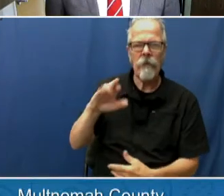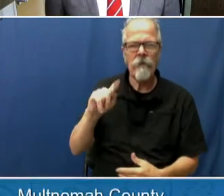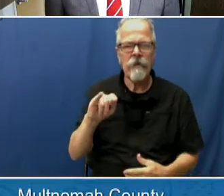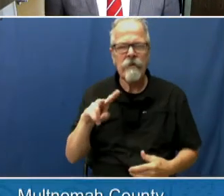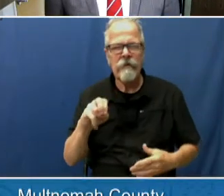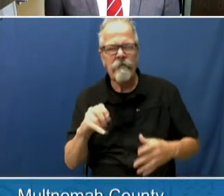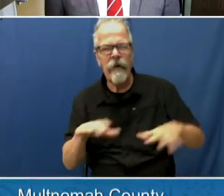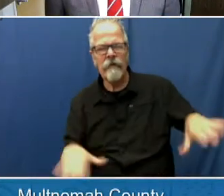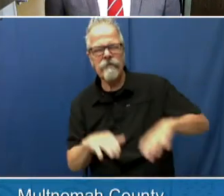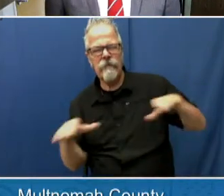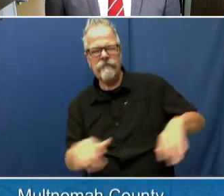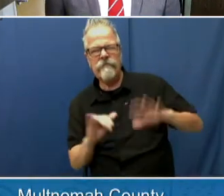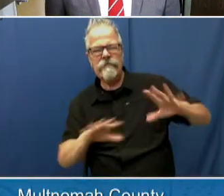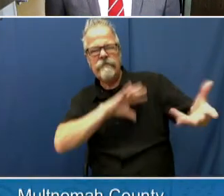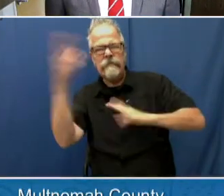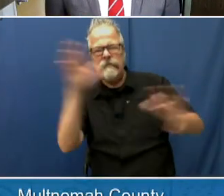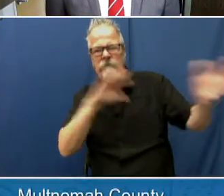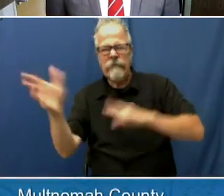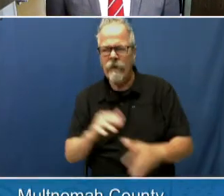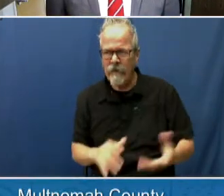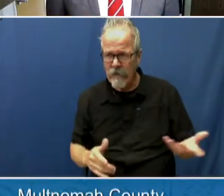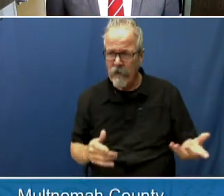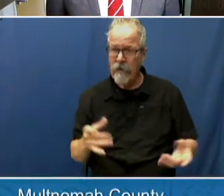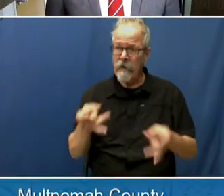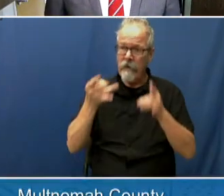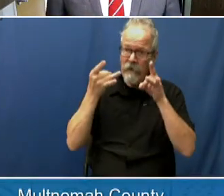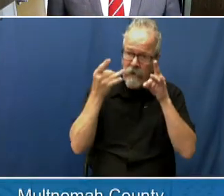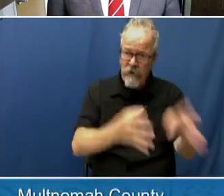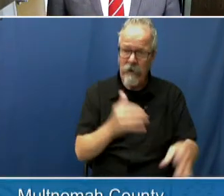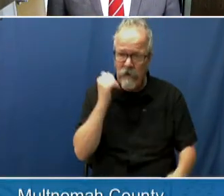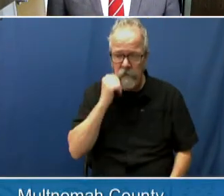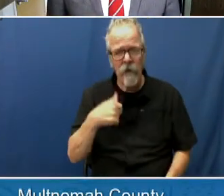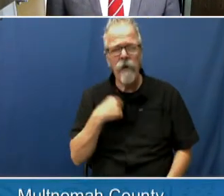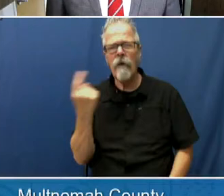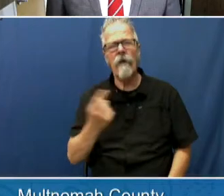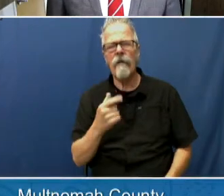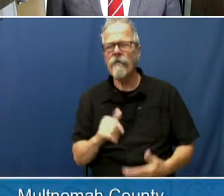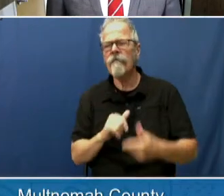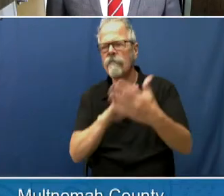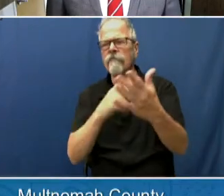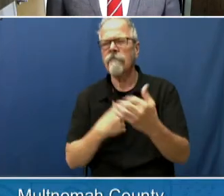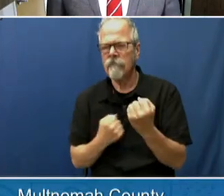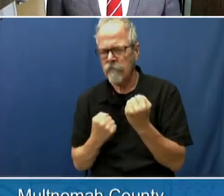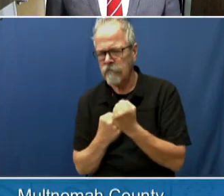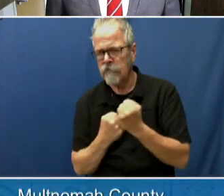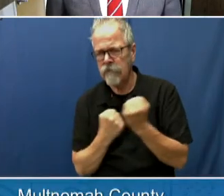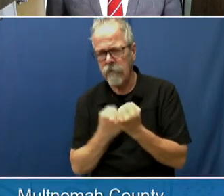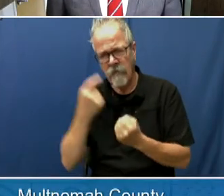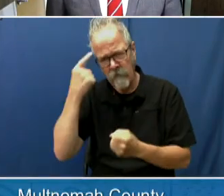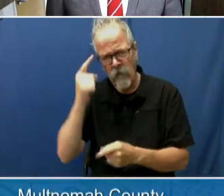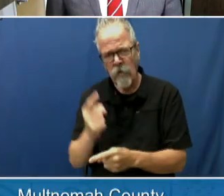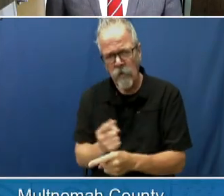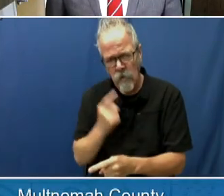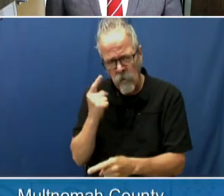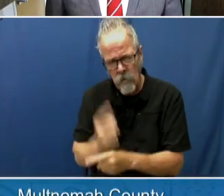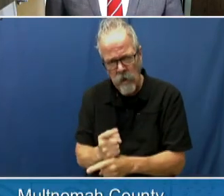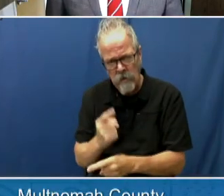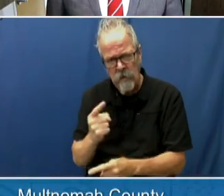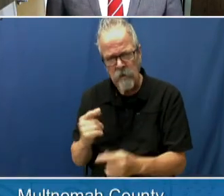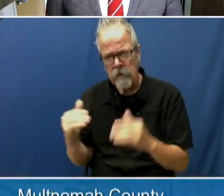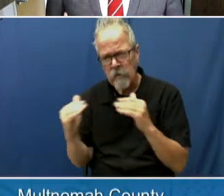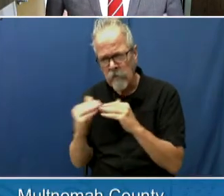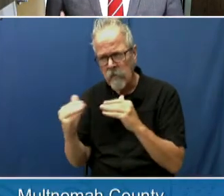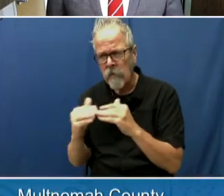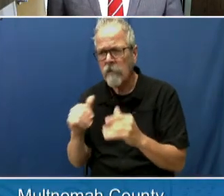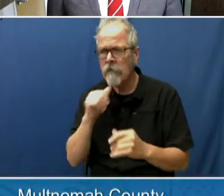of hate and violence every day. In my office, we advocate for justice, not by asking what's the longest sentence we can get, but by